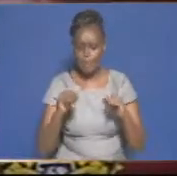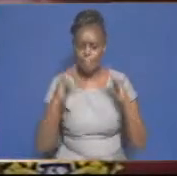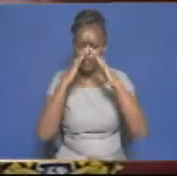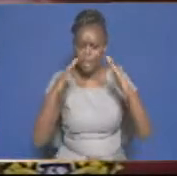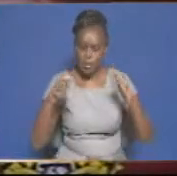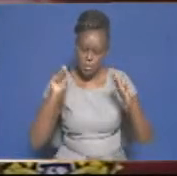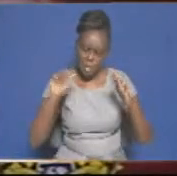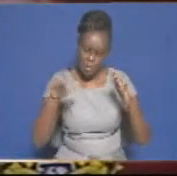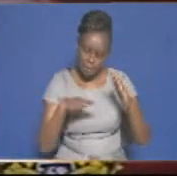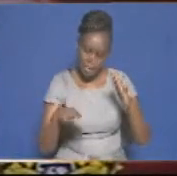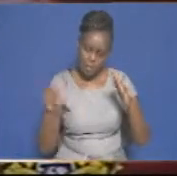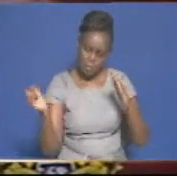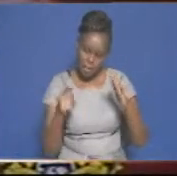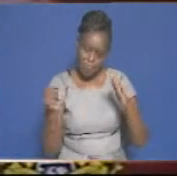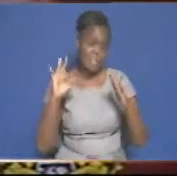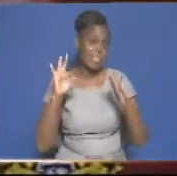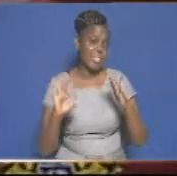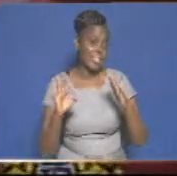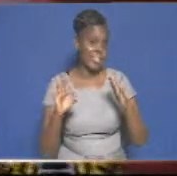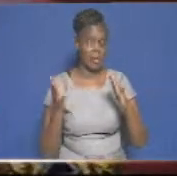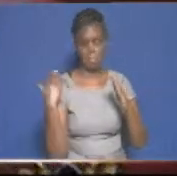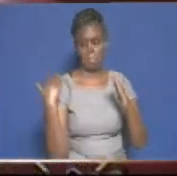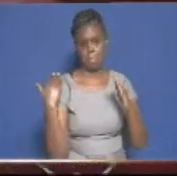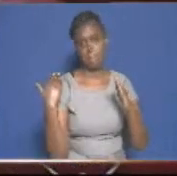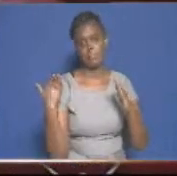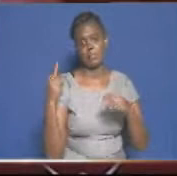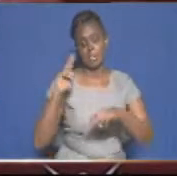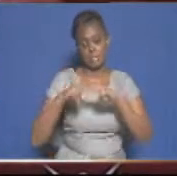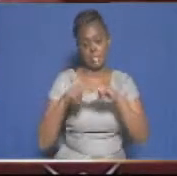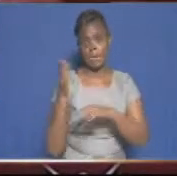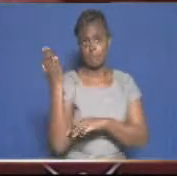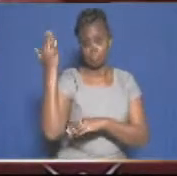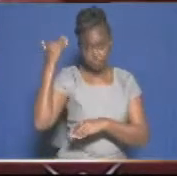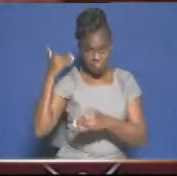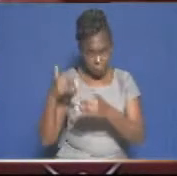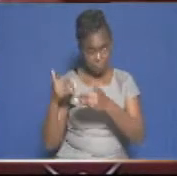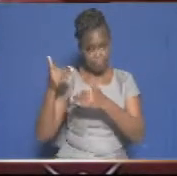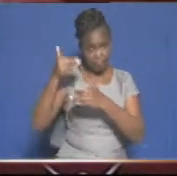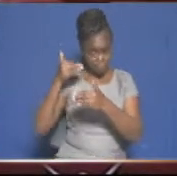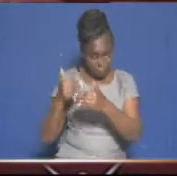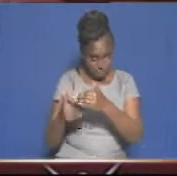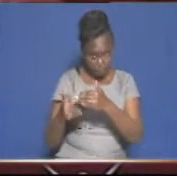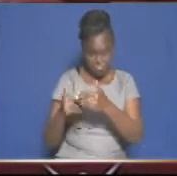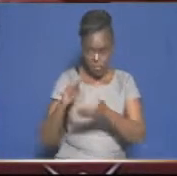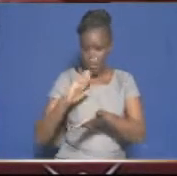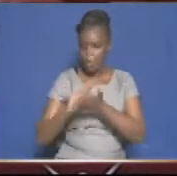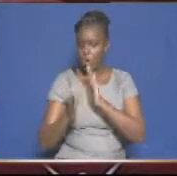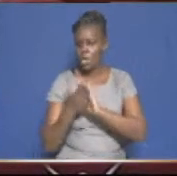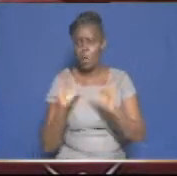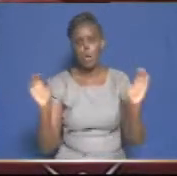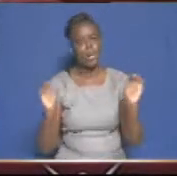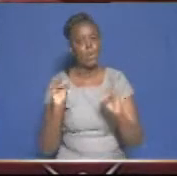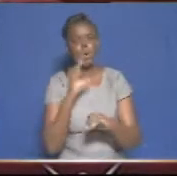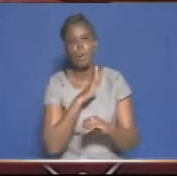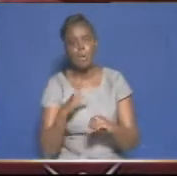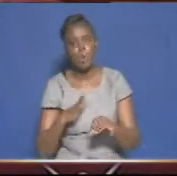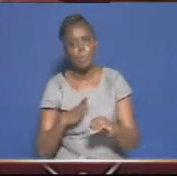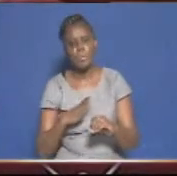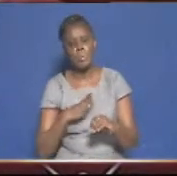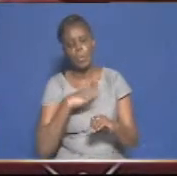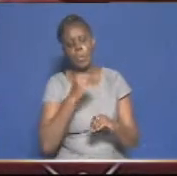3 months as a backbencher, sacked from government, and with no committee. So I went to Speaker